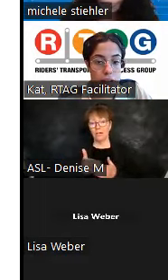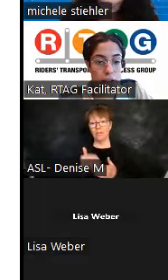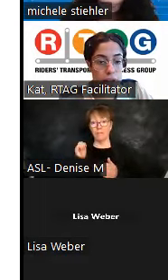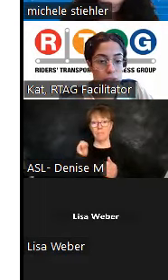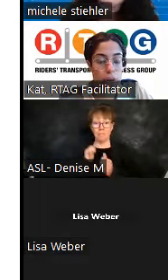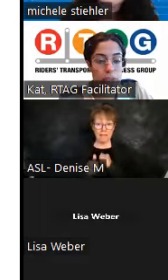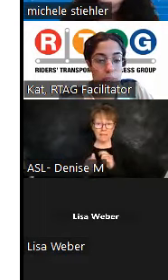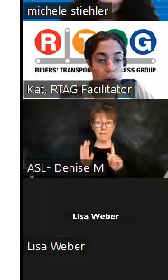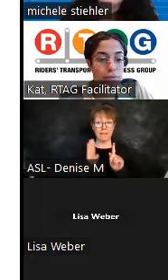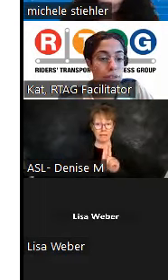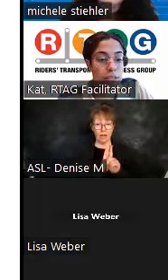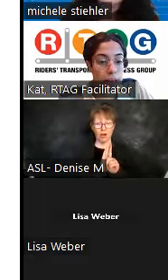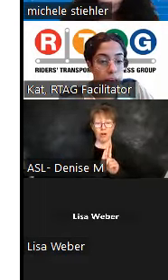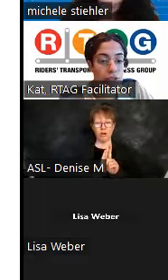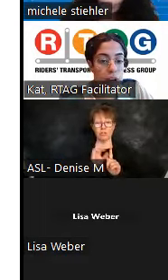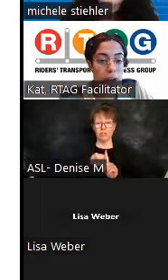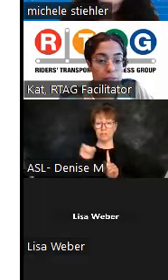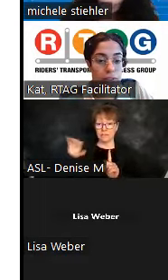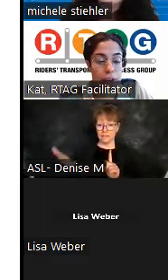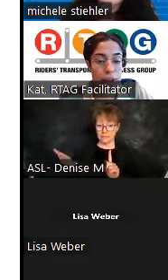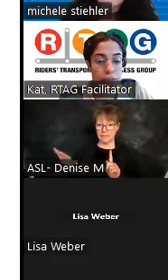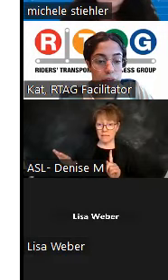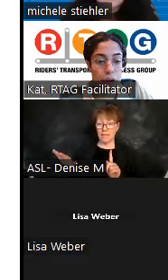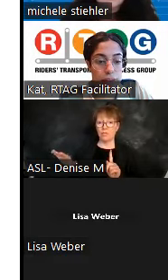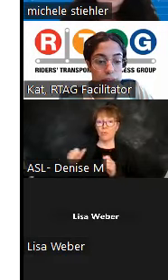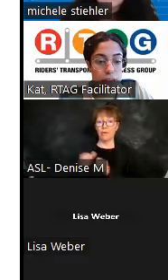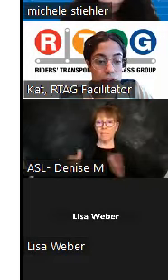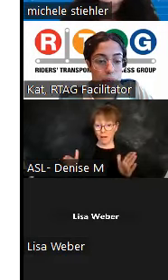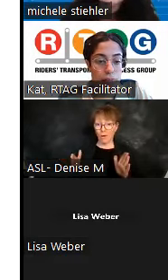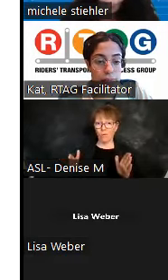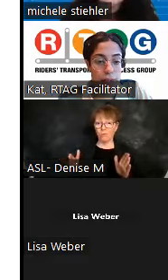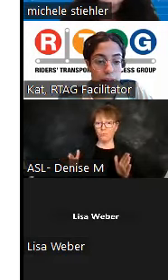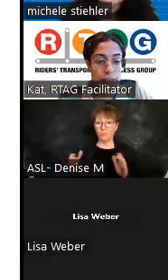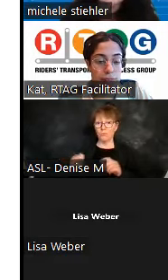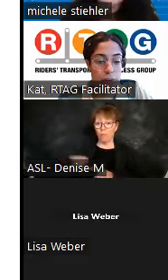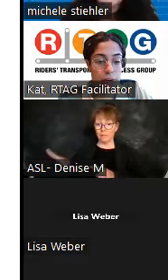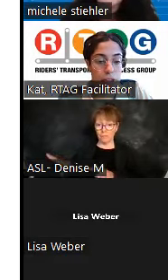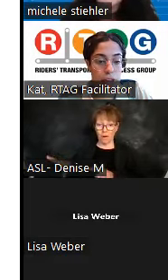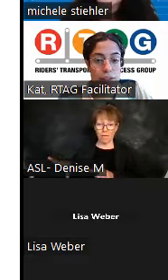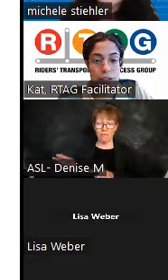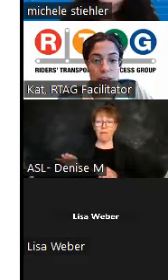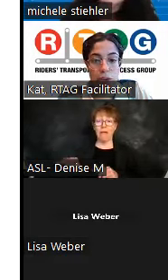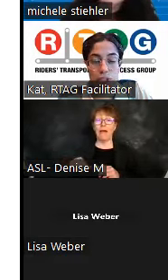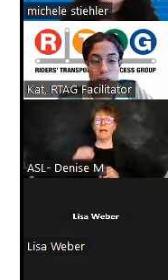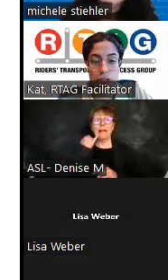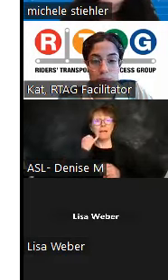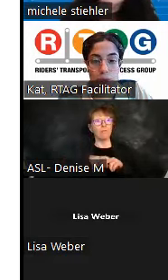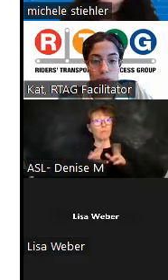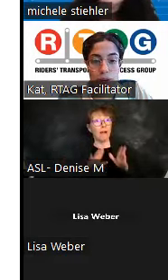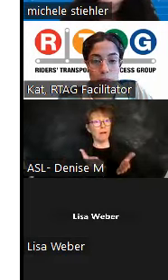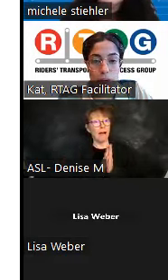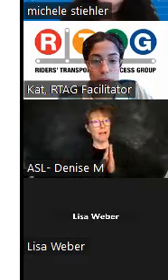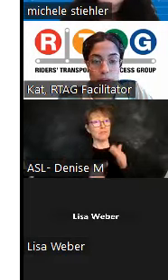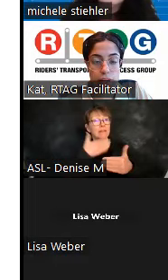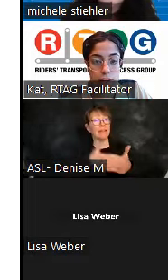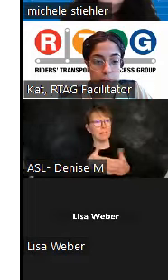destination without dropping them off, and dropping off a rider if they request a drop off at the next safe location. I know Michelle spoke